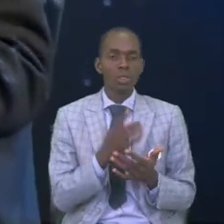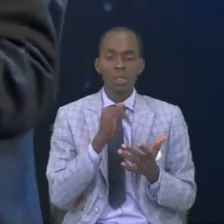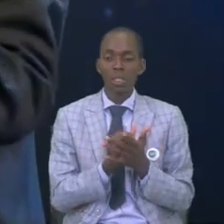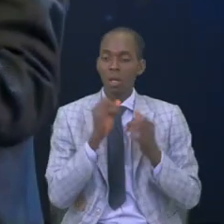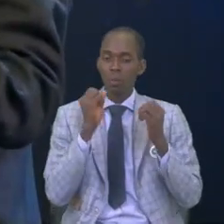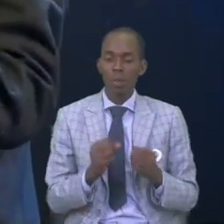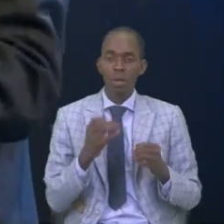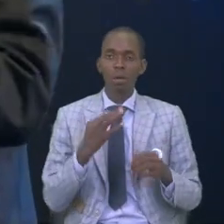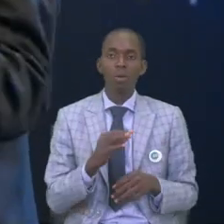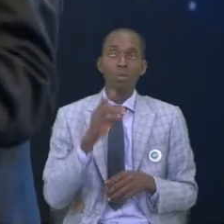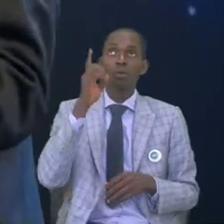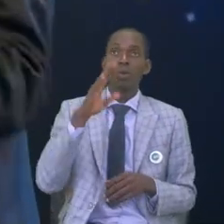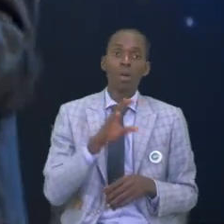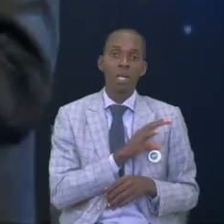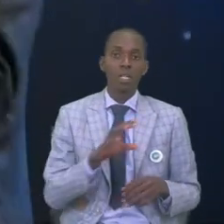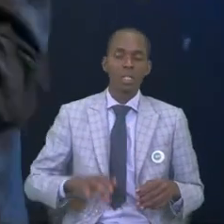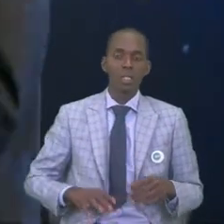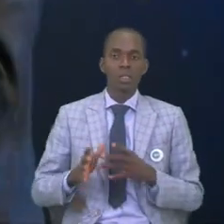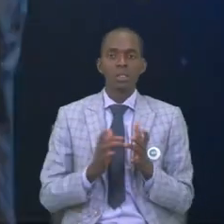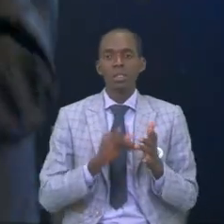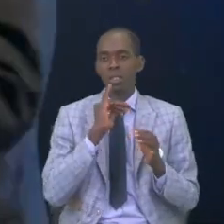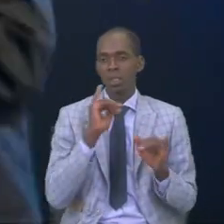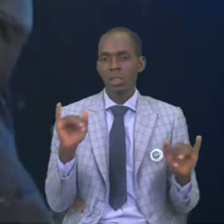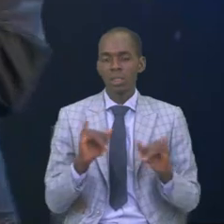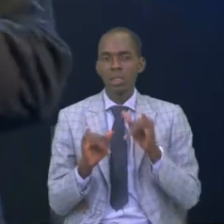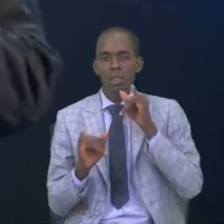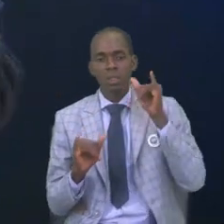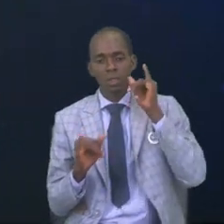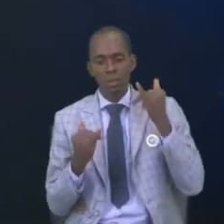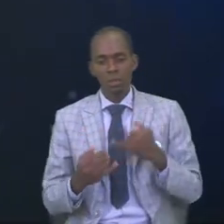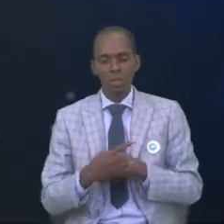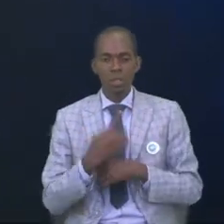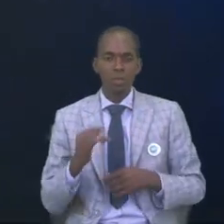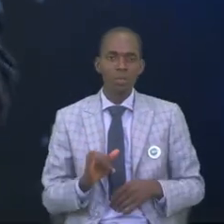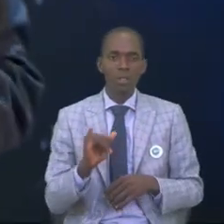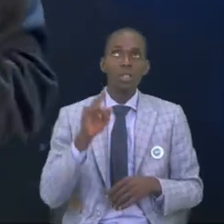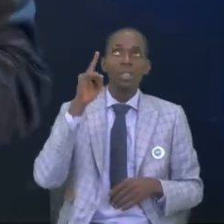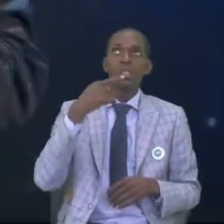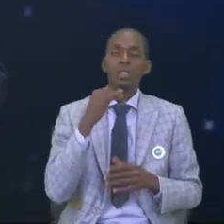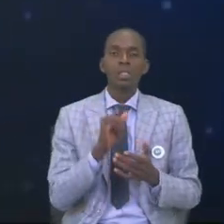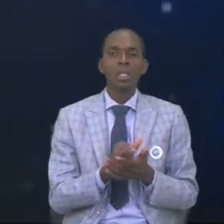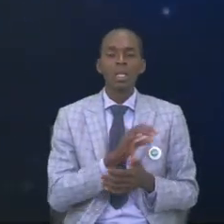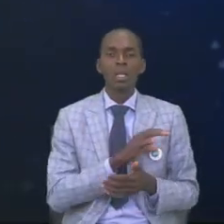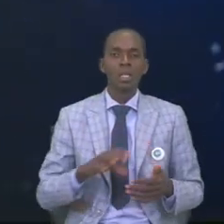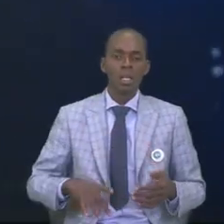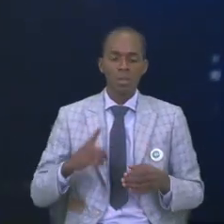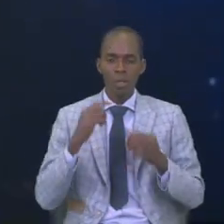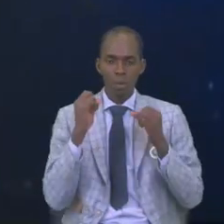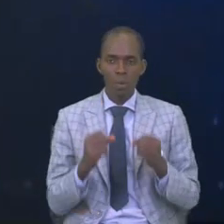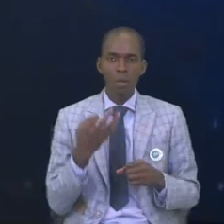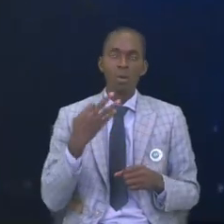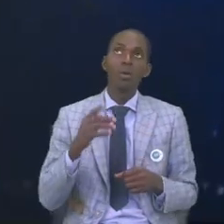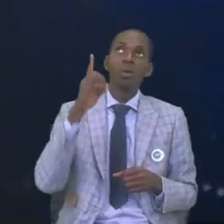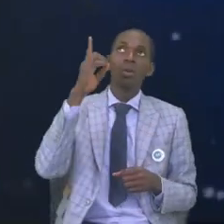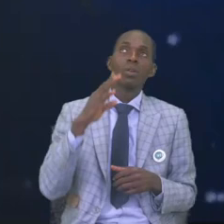Christ is still the same today, yesterday, today, and forever. He says Christ, the power of God in